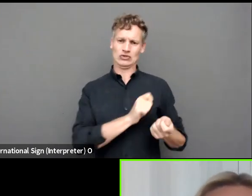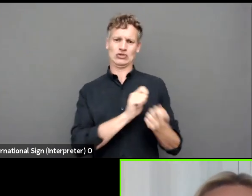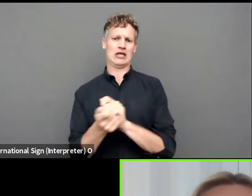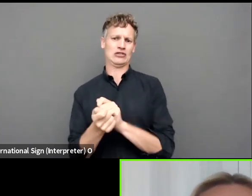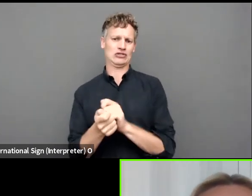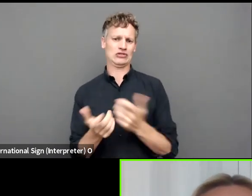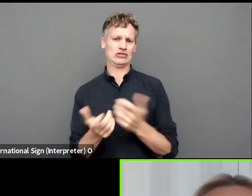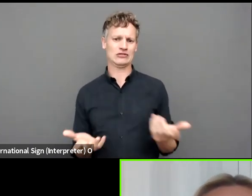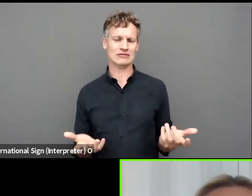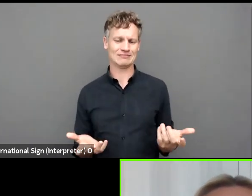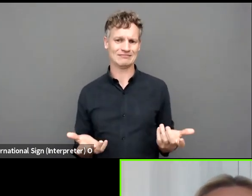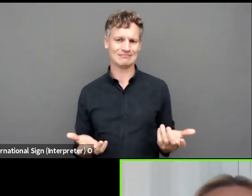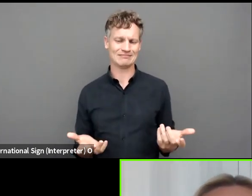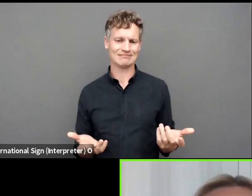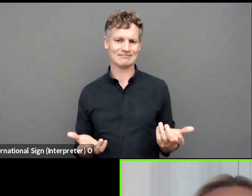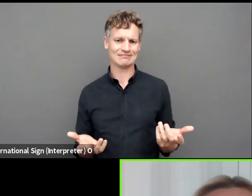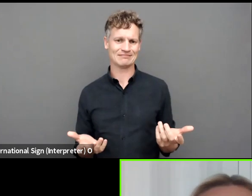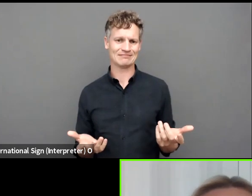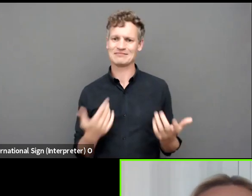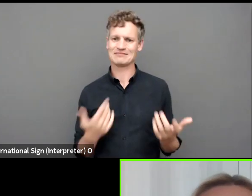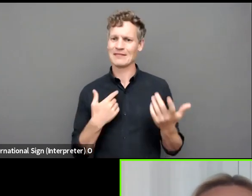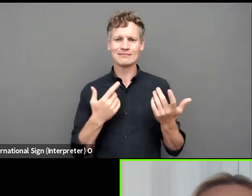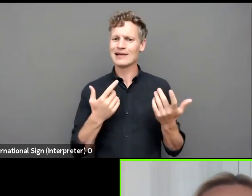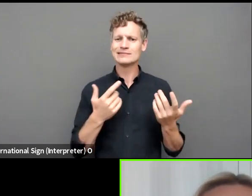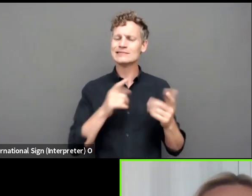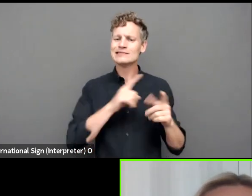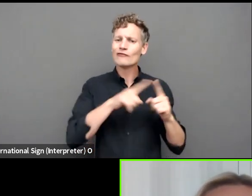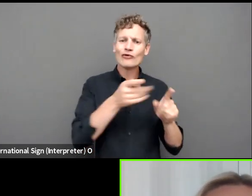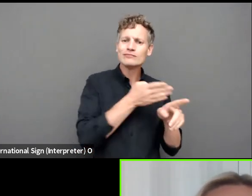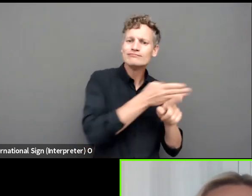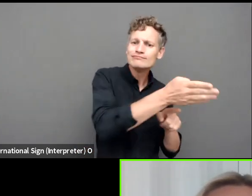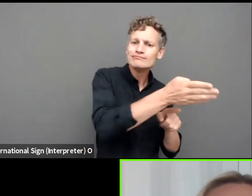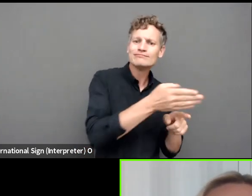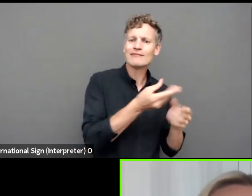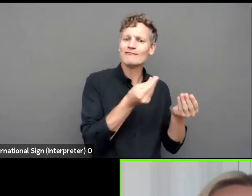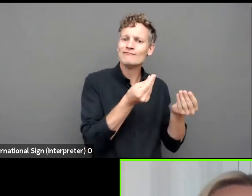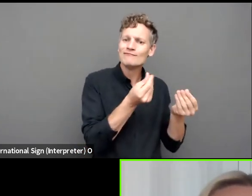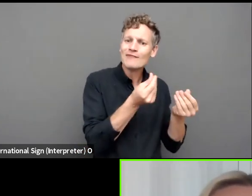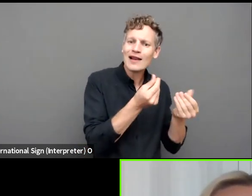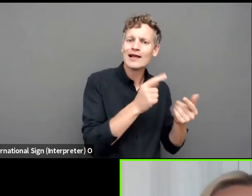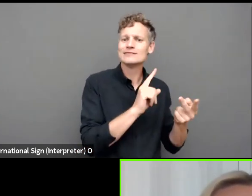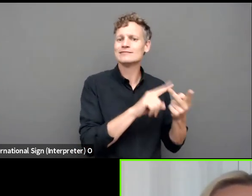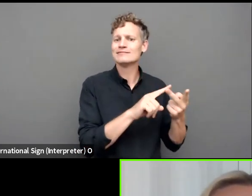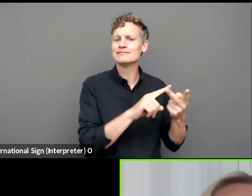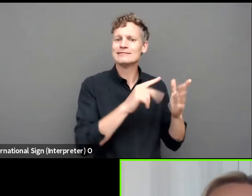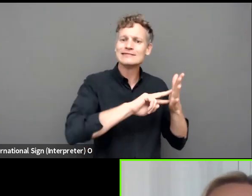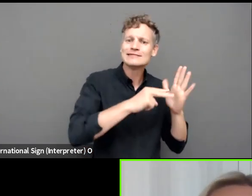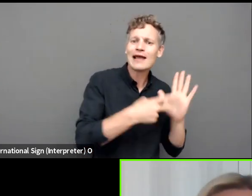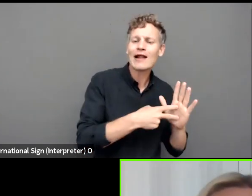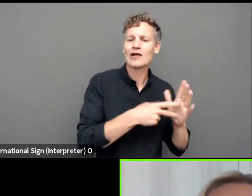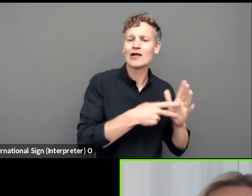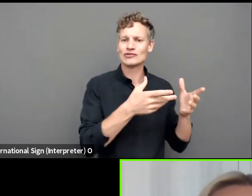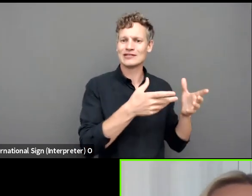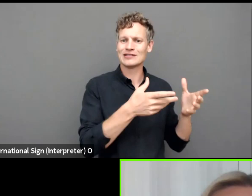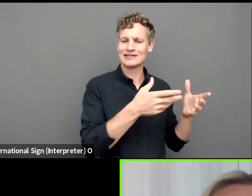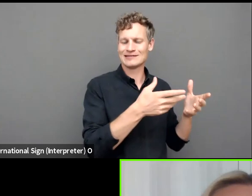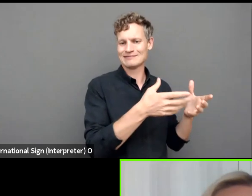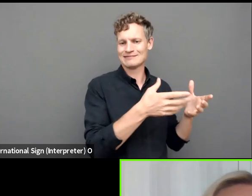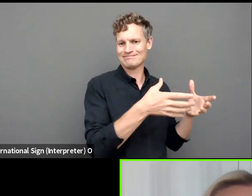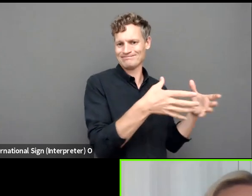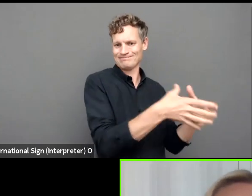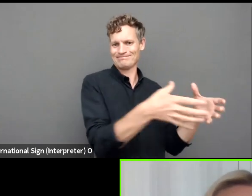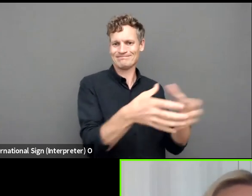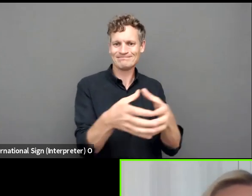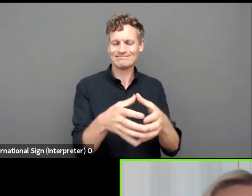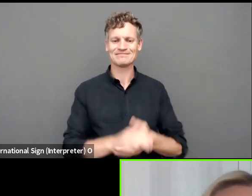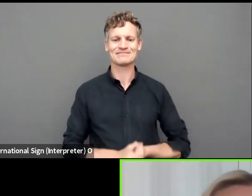for example. So I think on the minds, we have already heard the business case. And I always kind of, you know, we